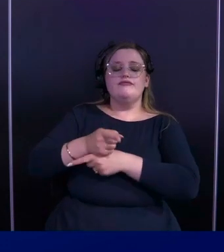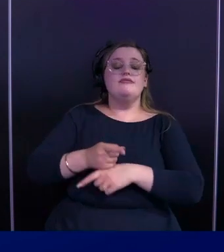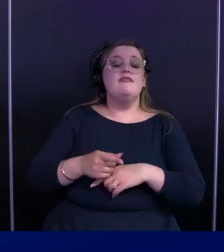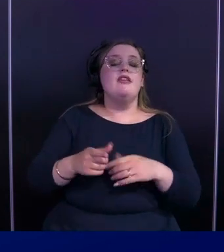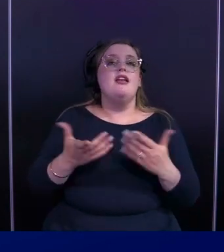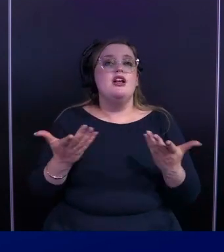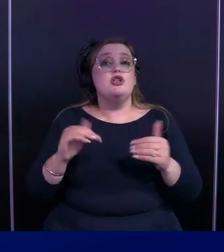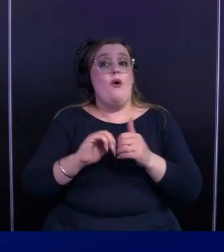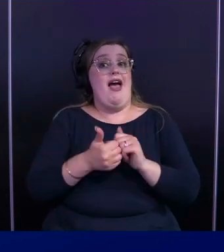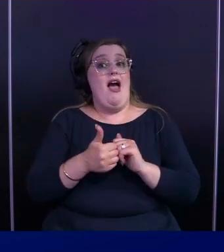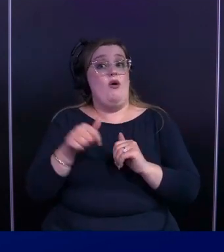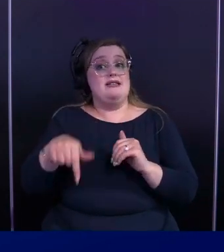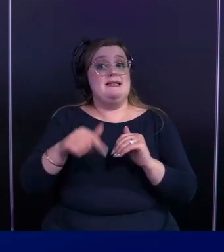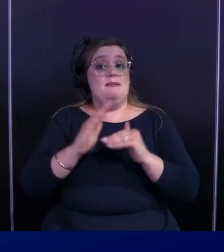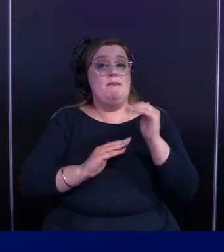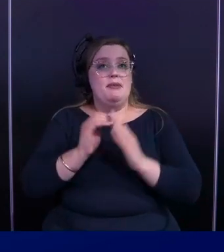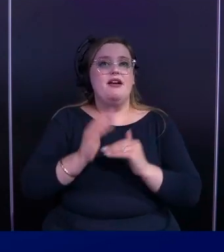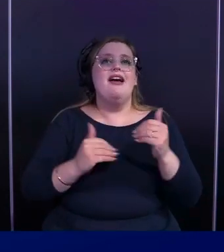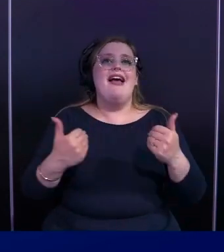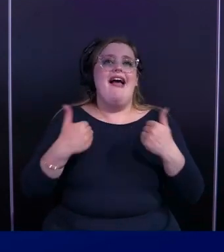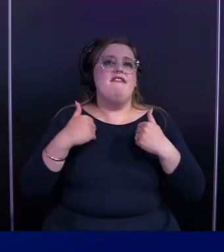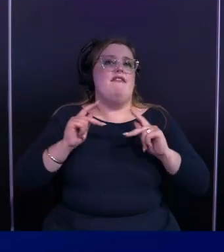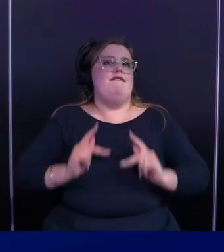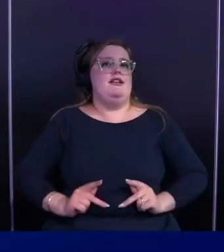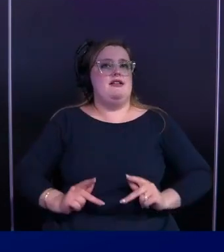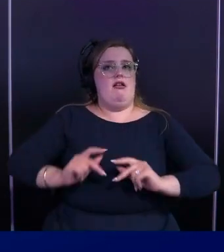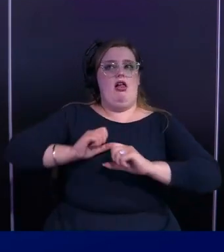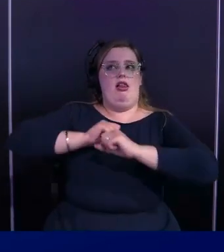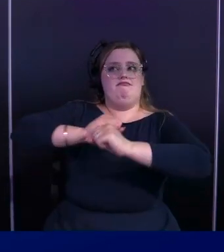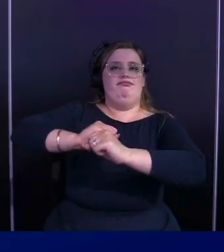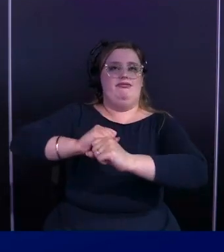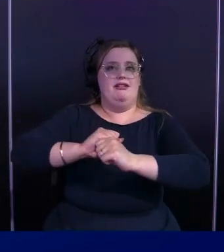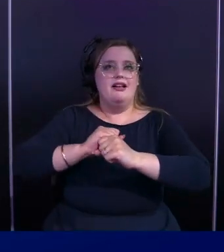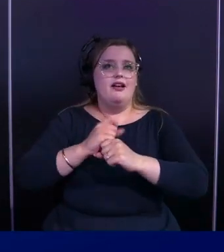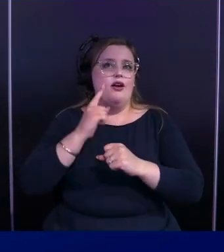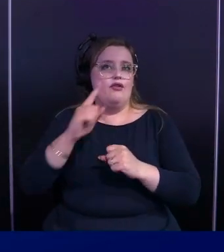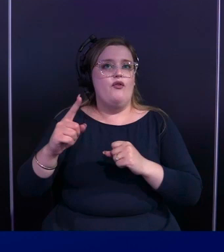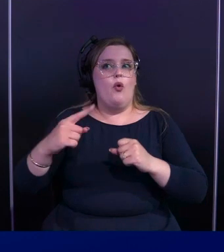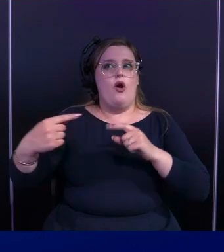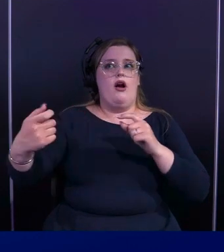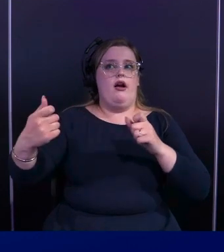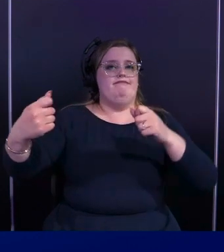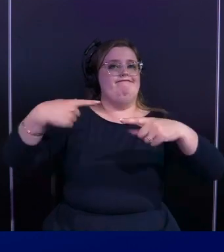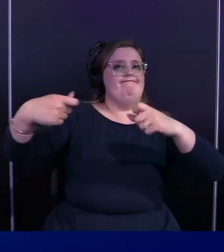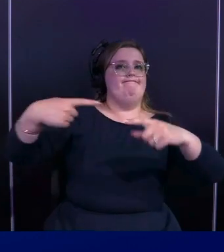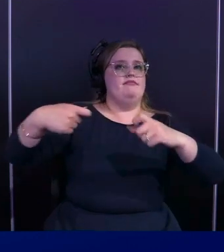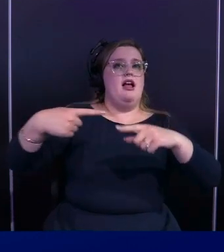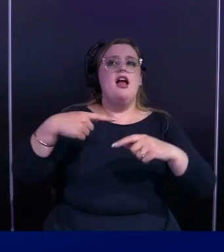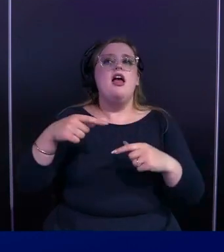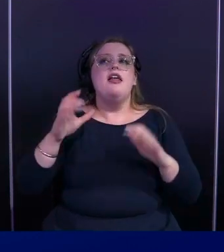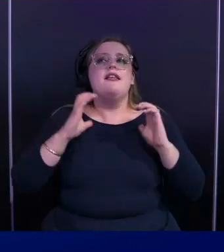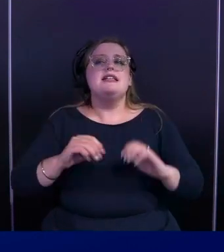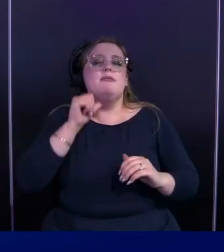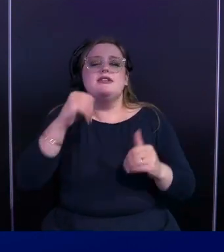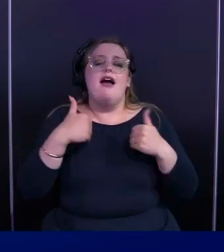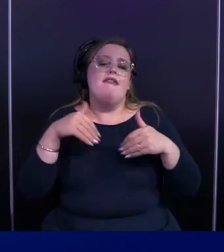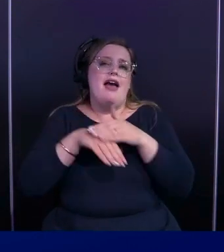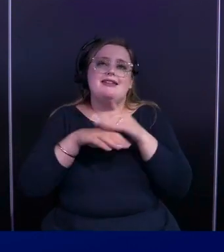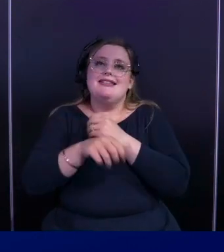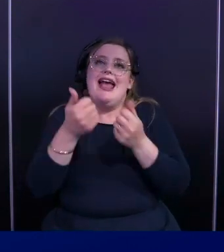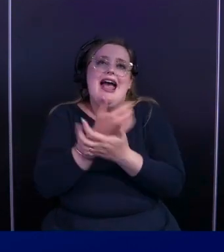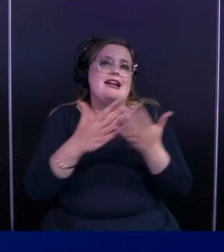isolation between the actual Nitro system and the customer instances. Customers don't have access to anything that's running in the backend in the Nitro